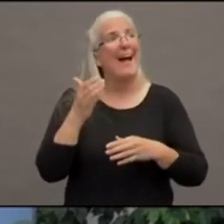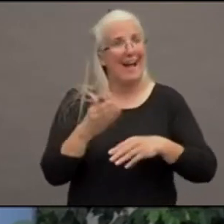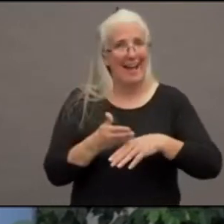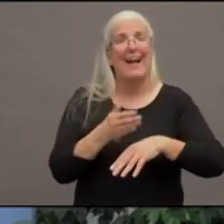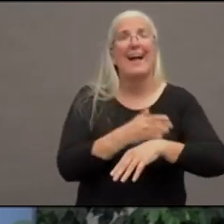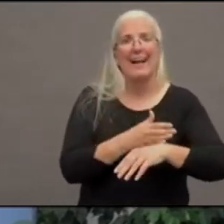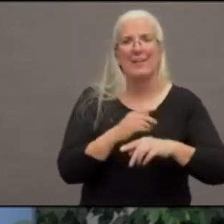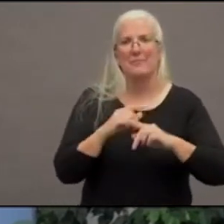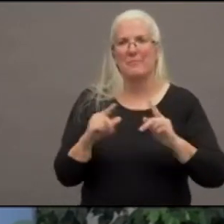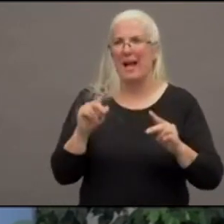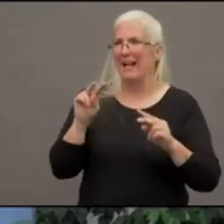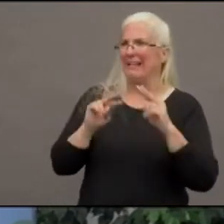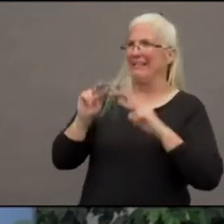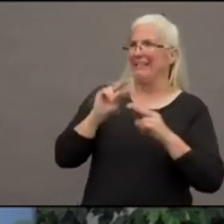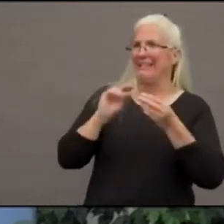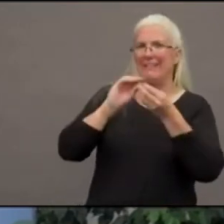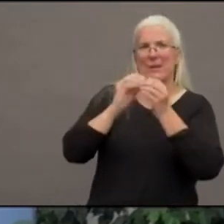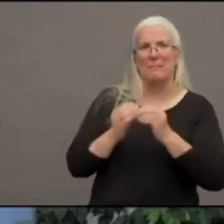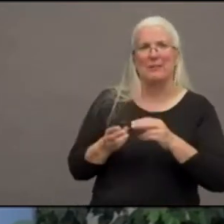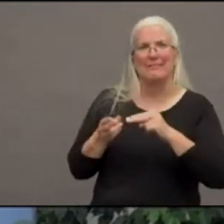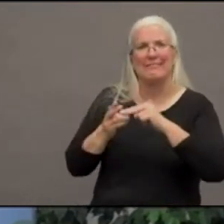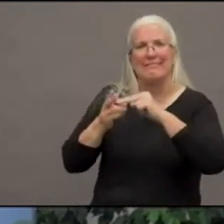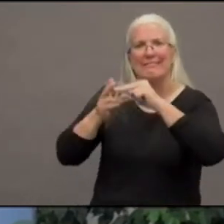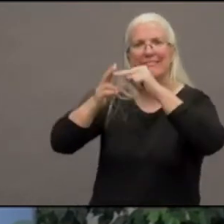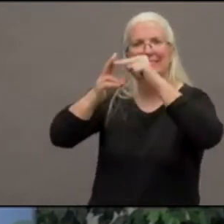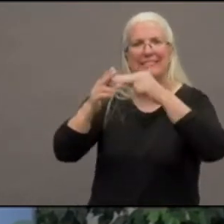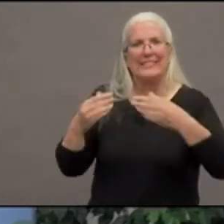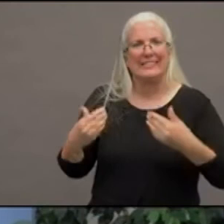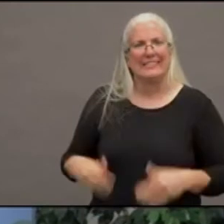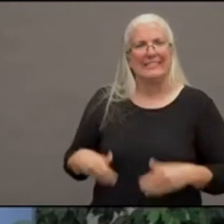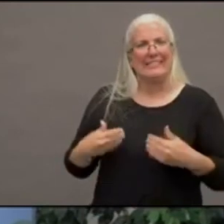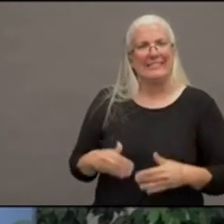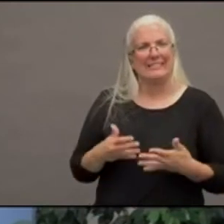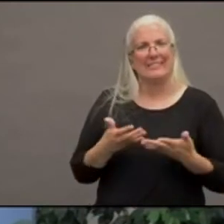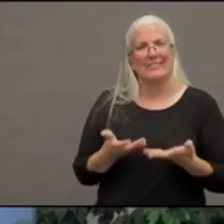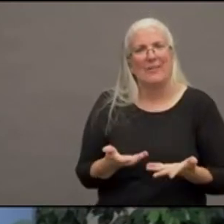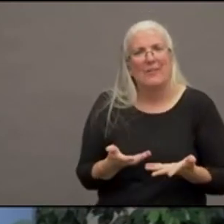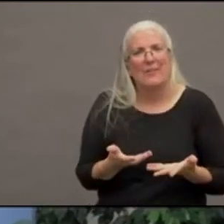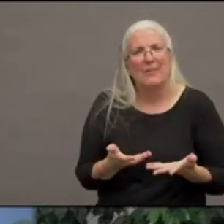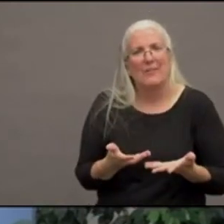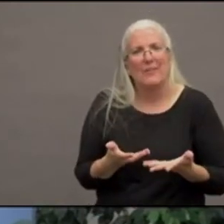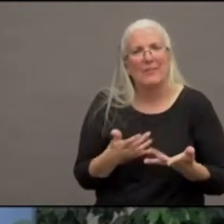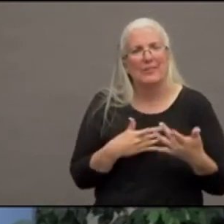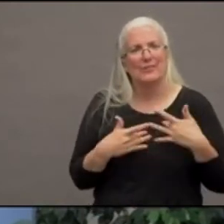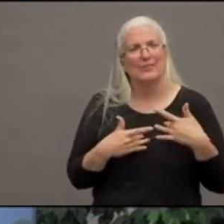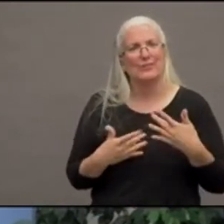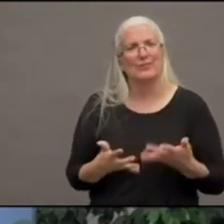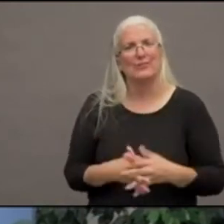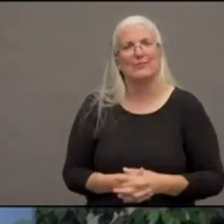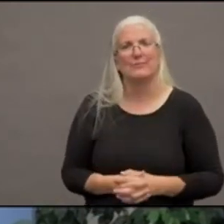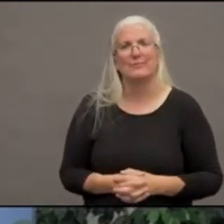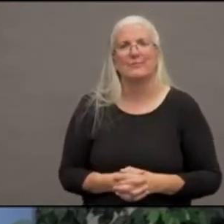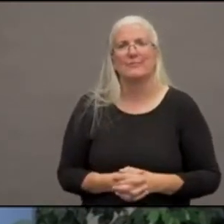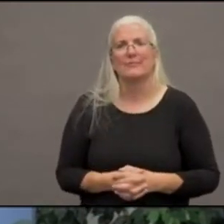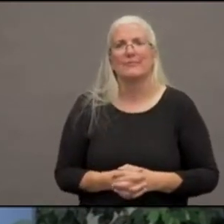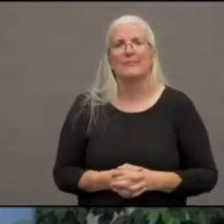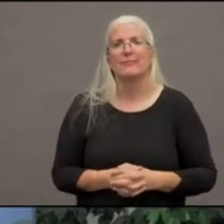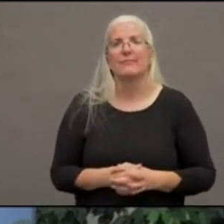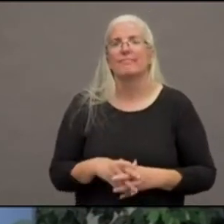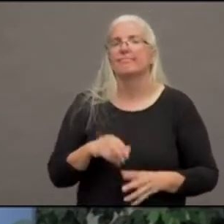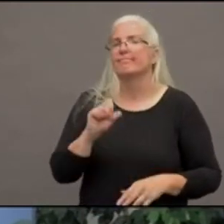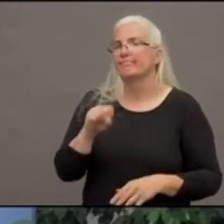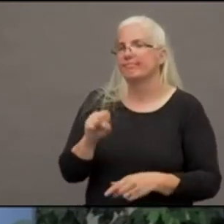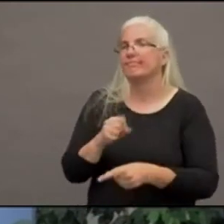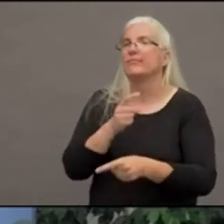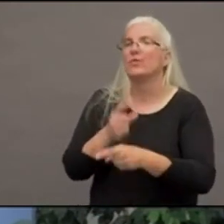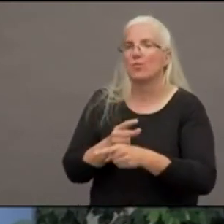great. And in fact, the virus is still very present. You're absolutely right about that. I think Dr.